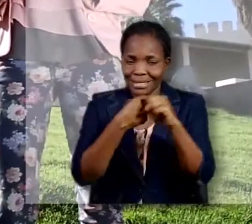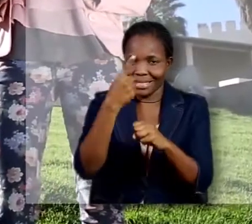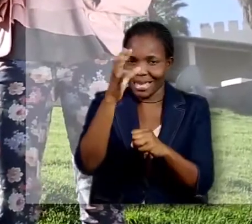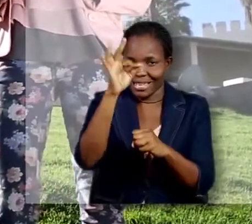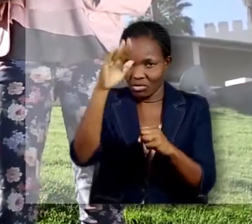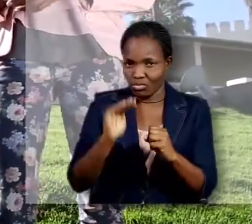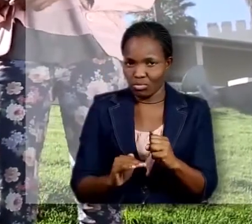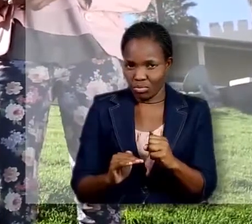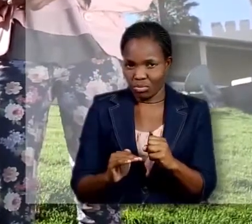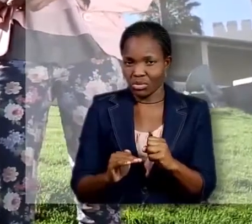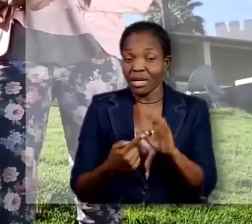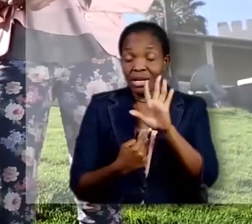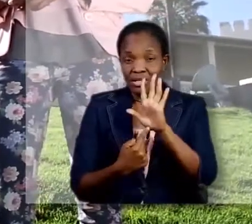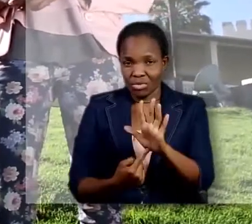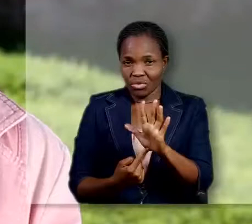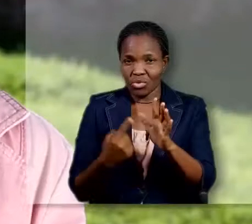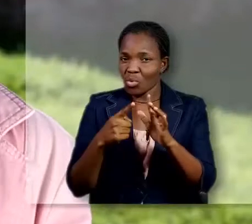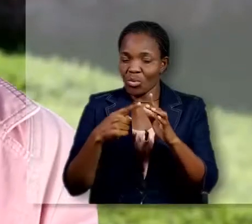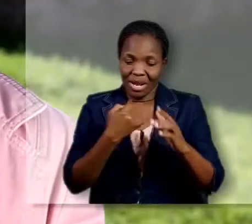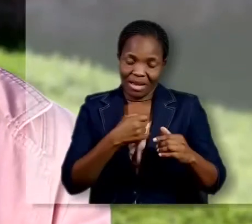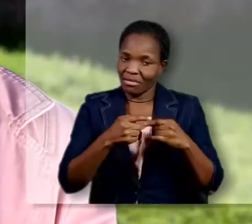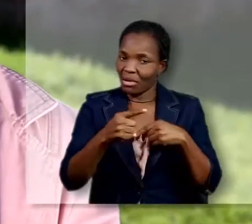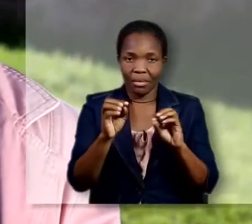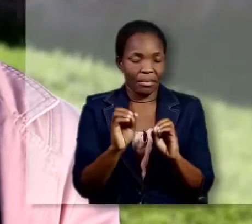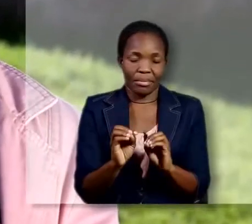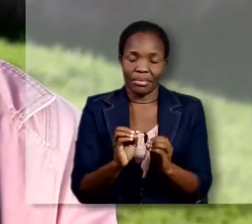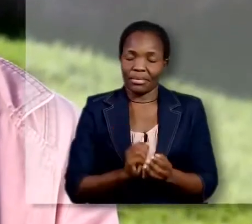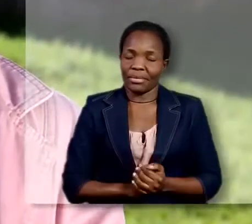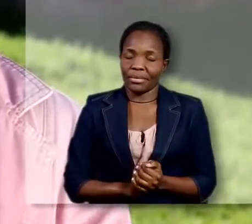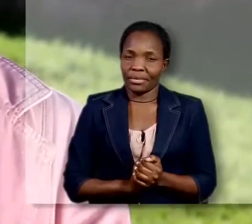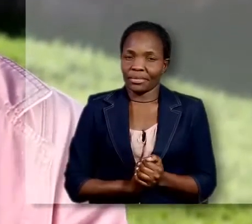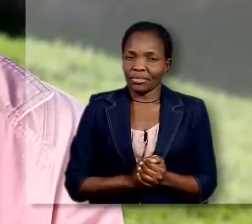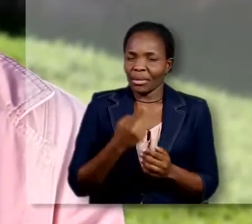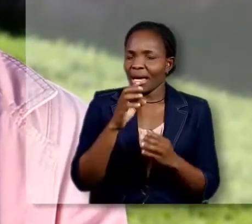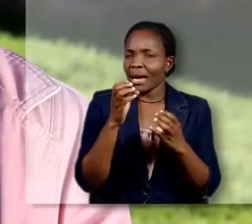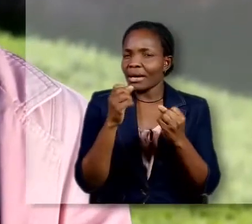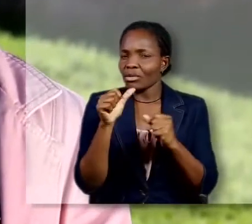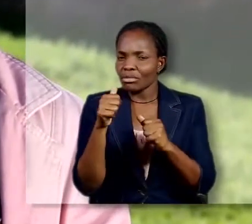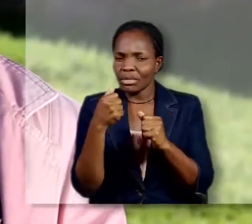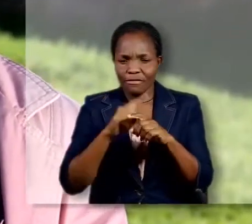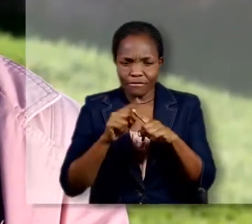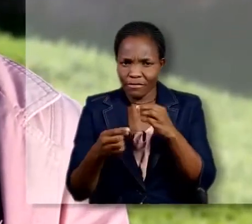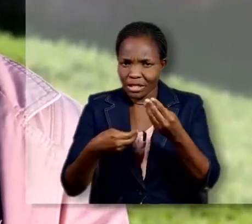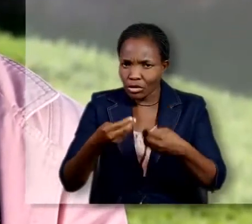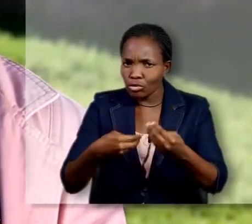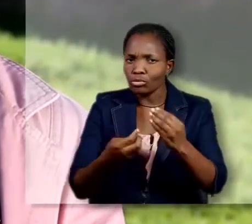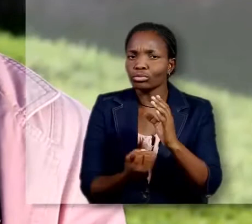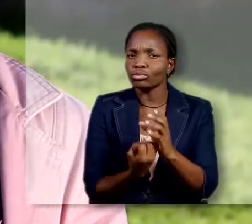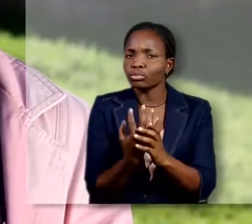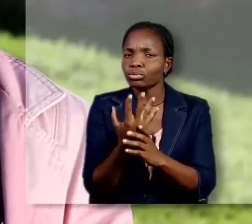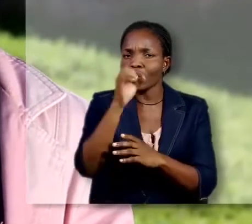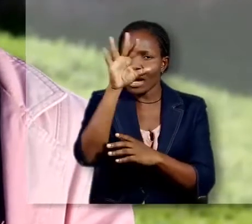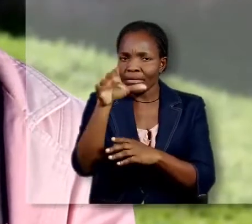also indicate that we do not live very long. Now, despite many fast-growing economies, Africa continues to have